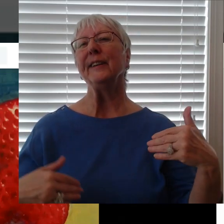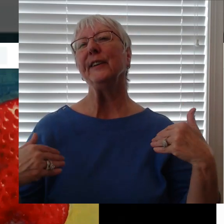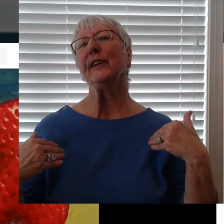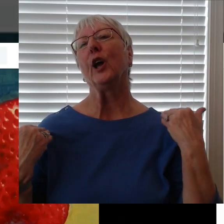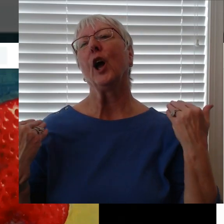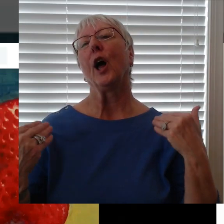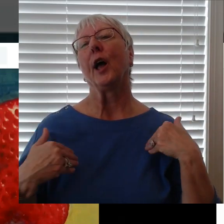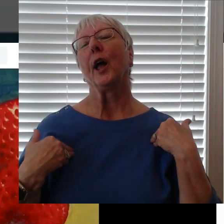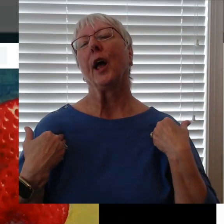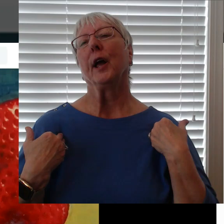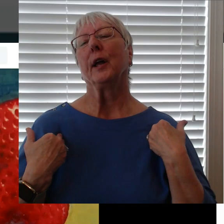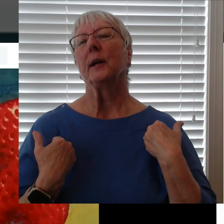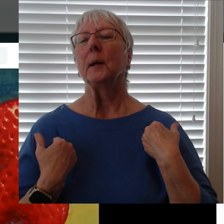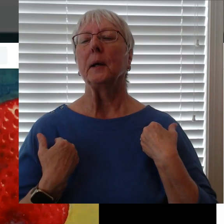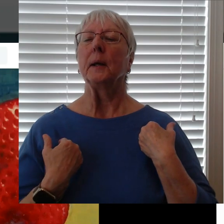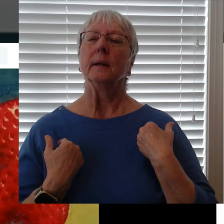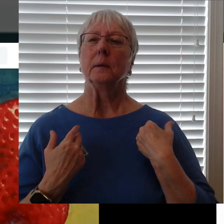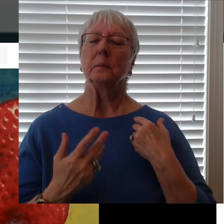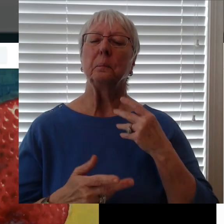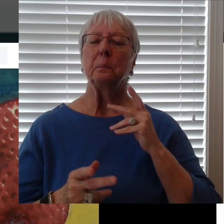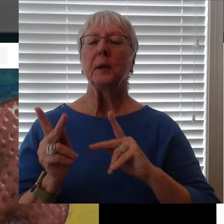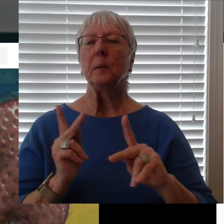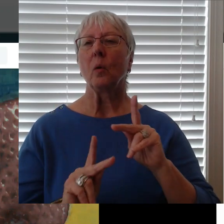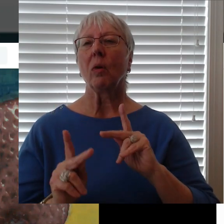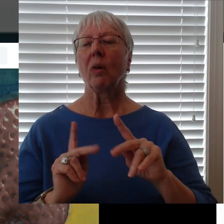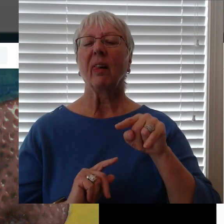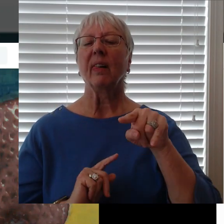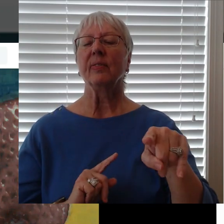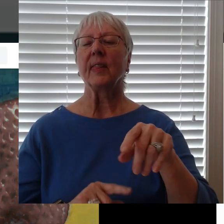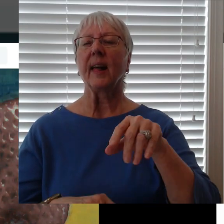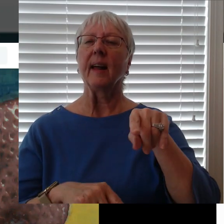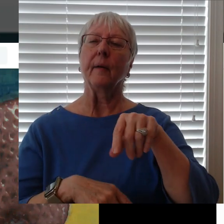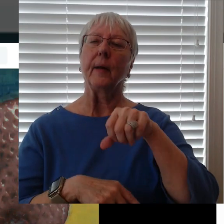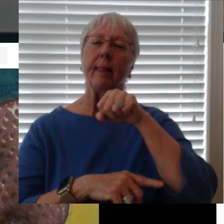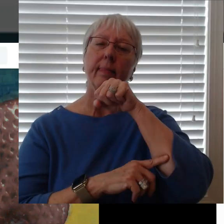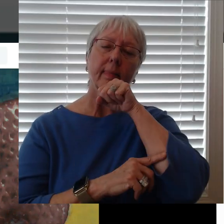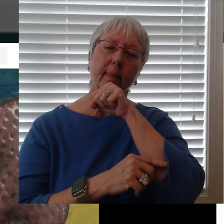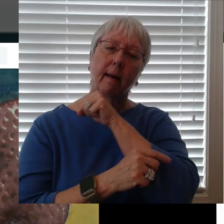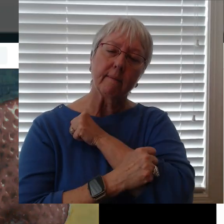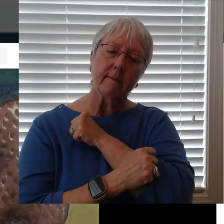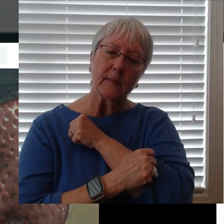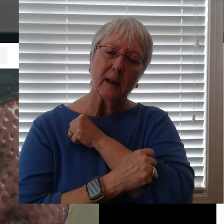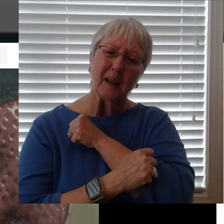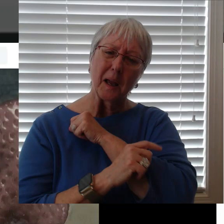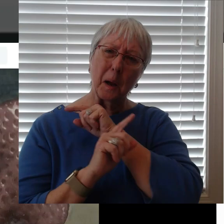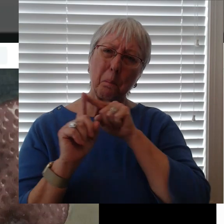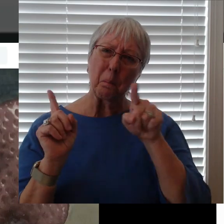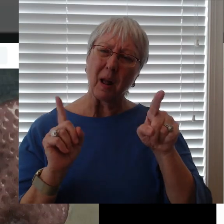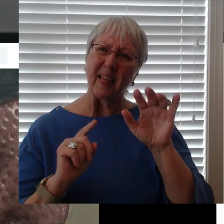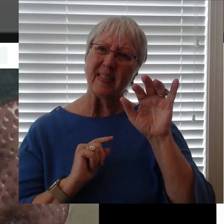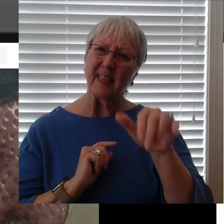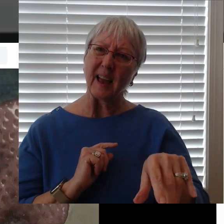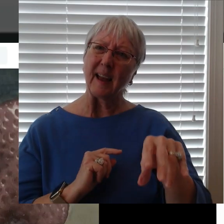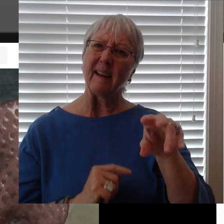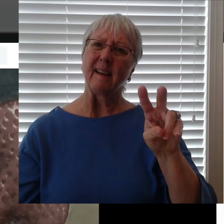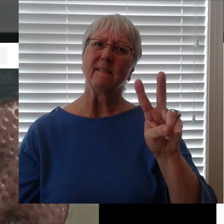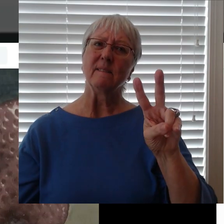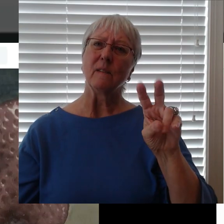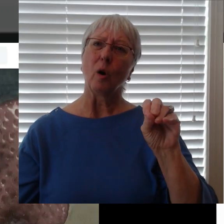look welcoming and delicious. But turn the volume down on them alone or the whole painting, and